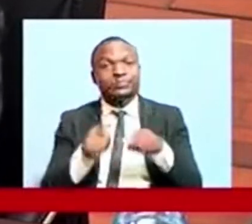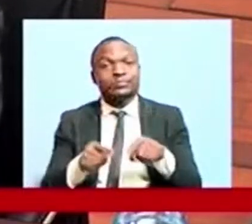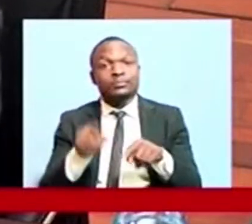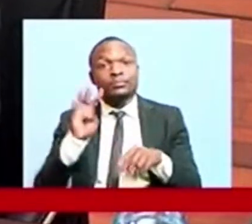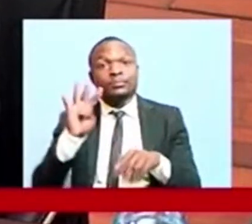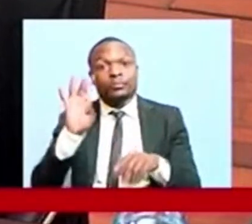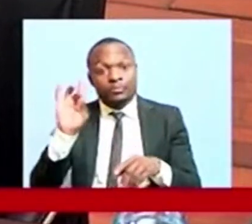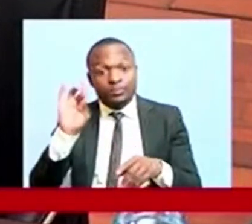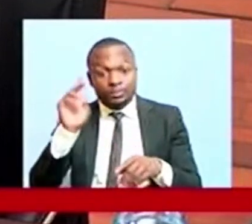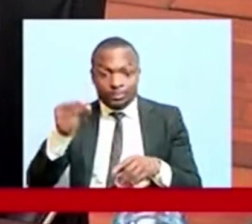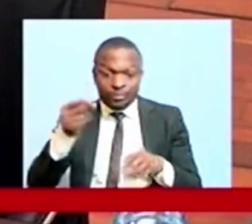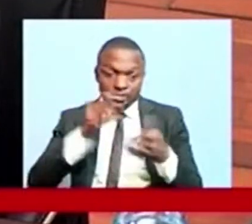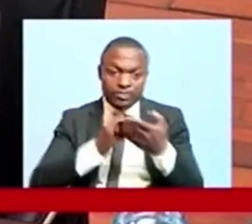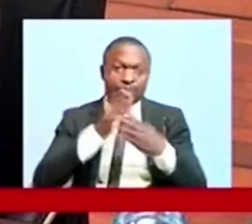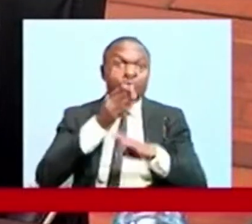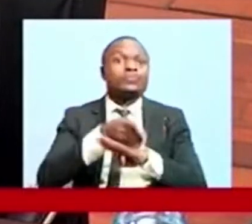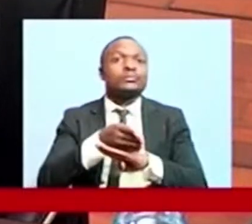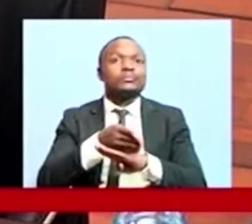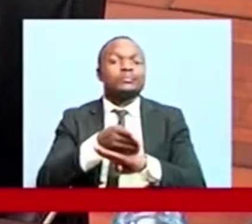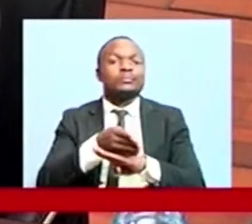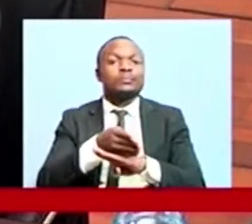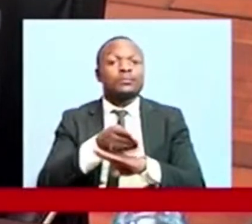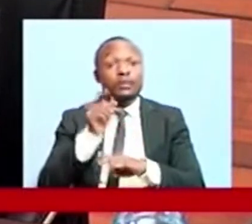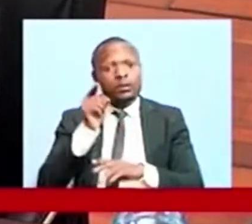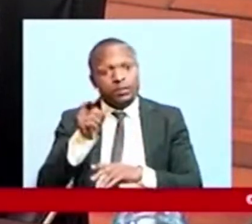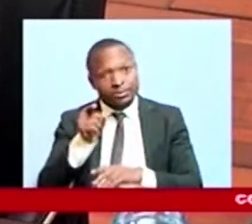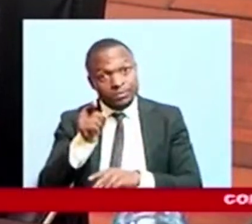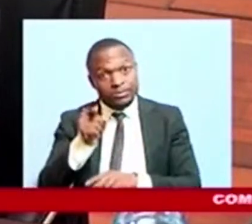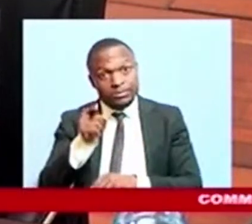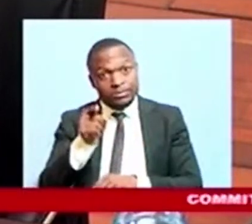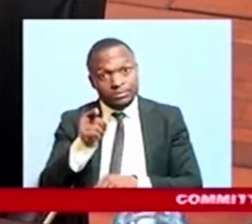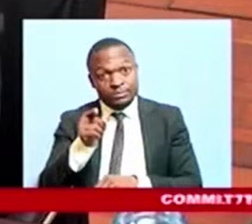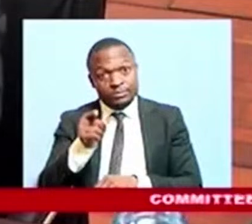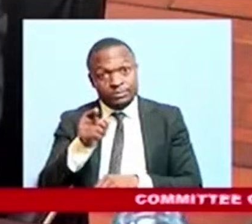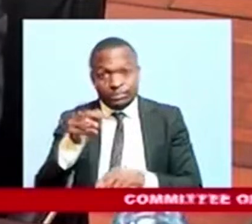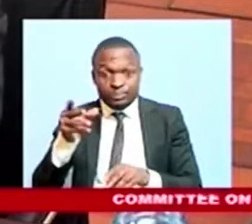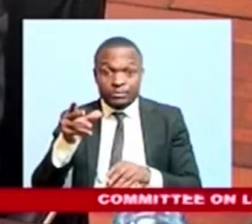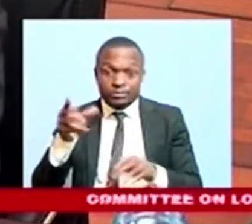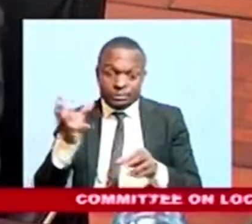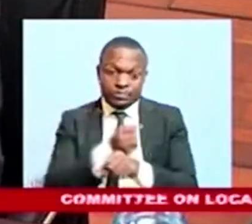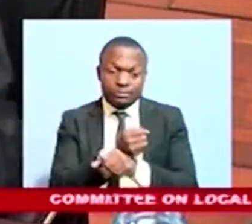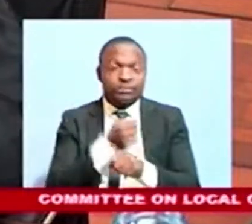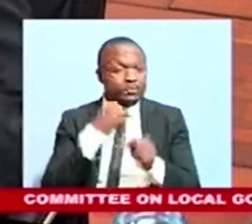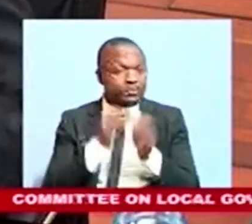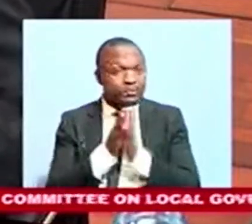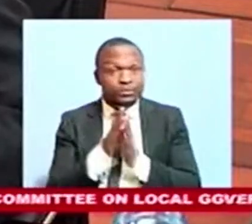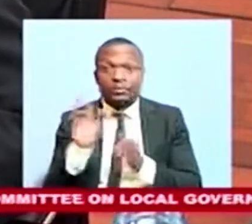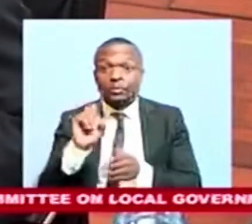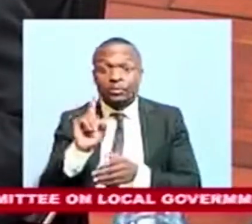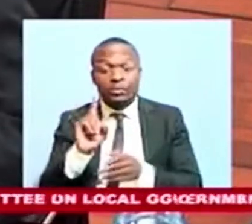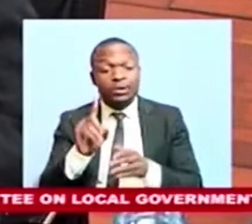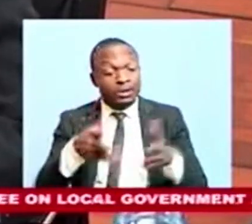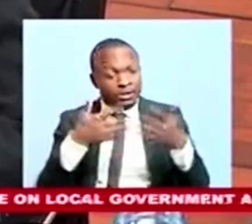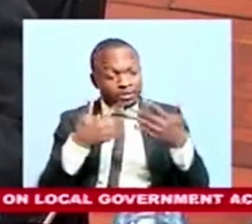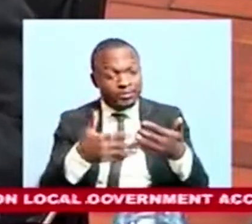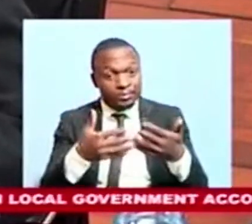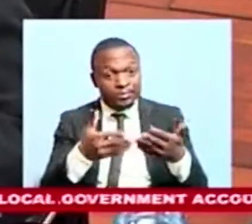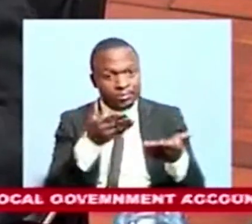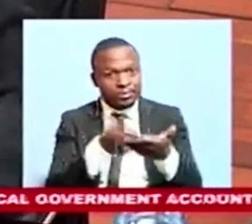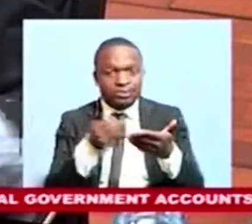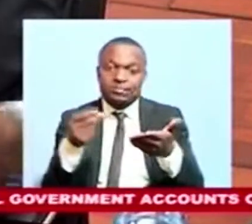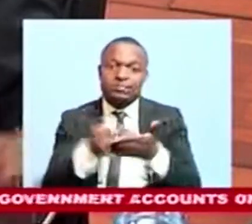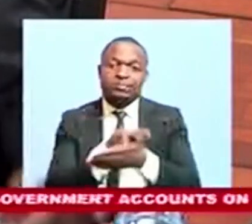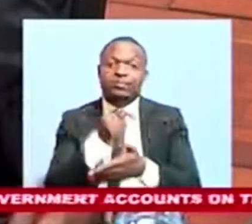48 hours after you acquire that interest. Where are those acquittals? This is the latest one